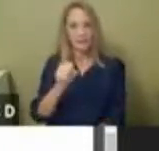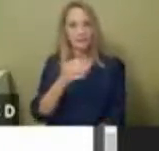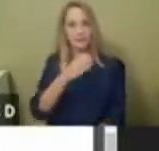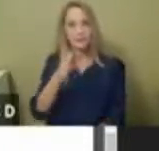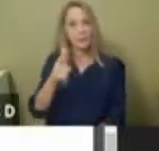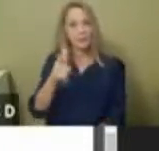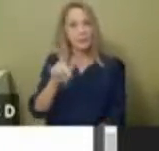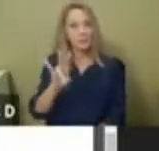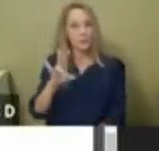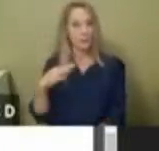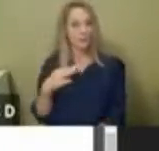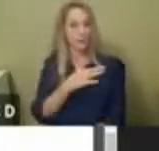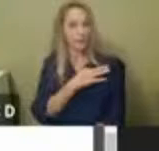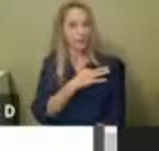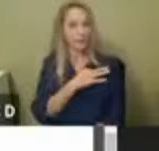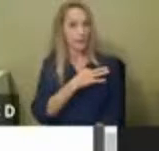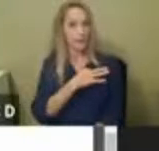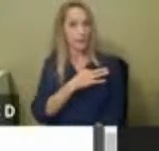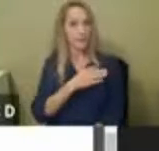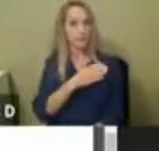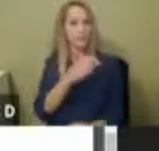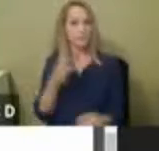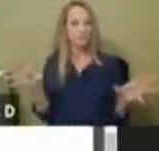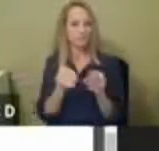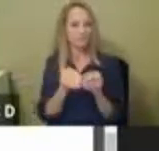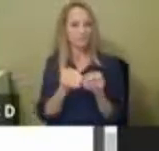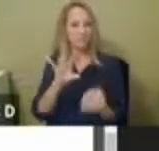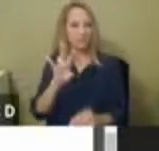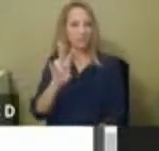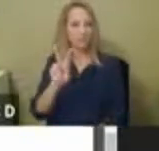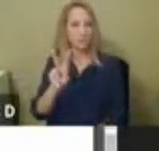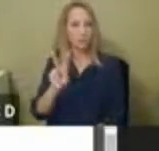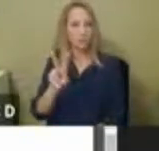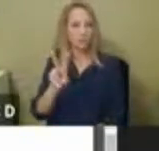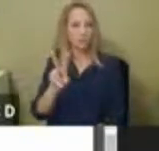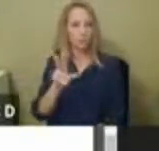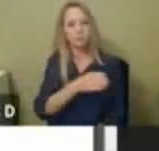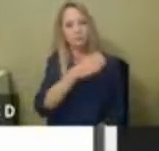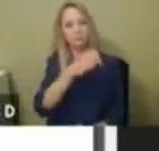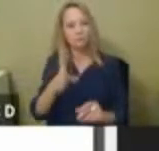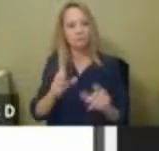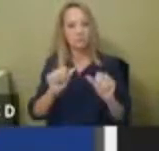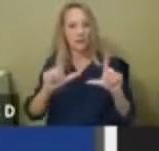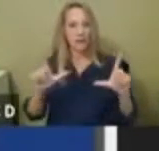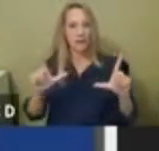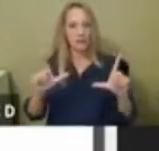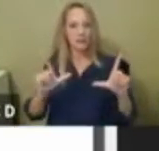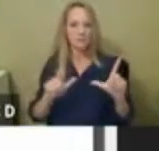staff, and which makes a total of 72. Next slide, please.